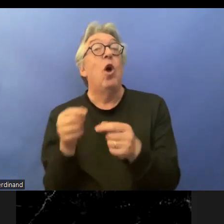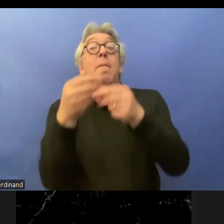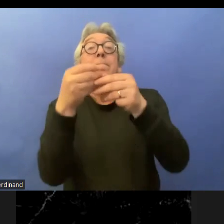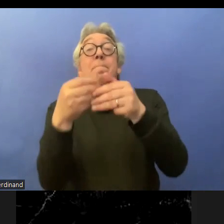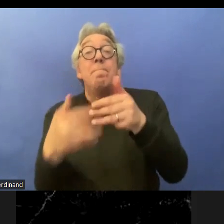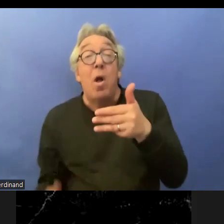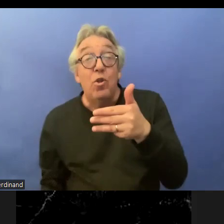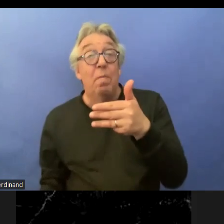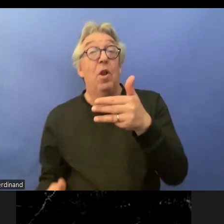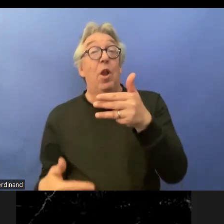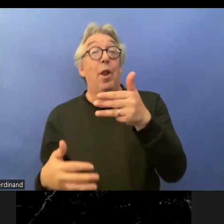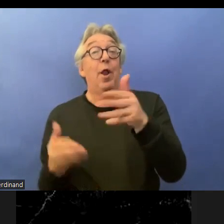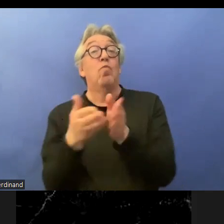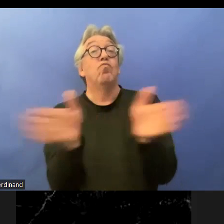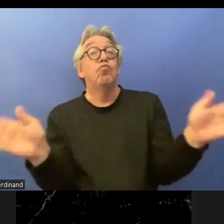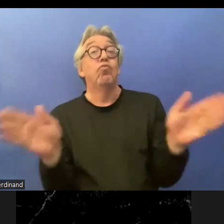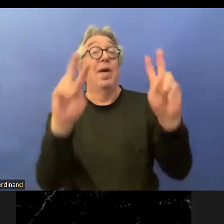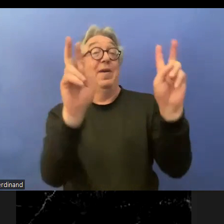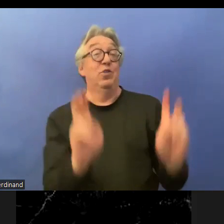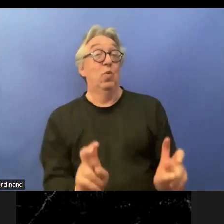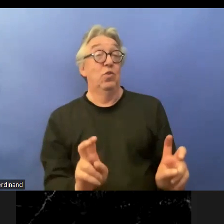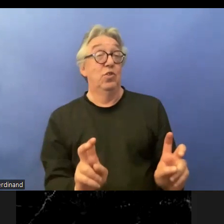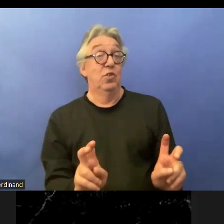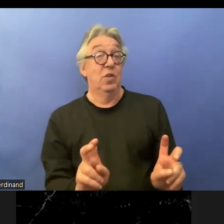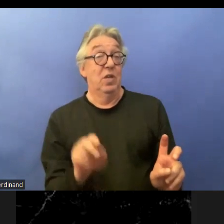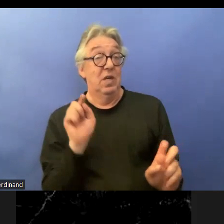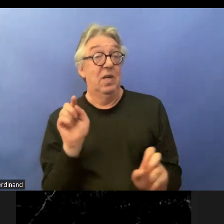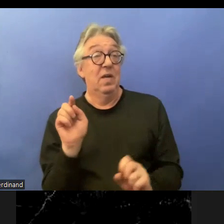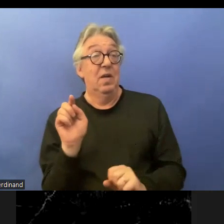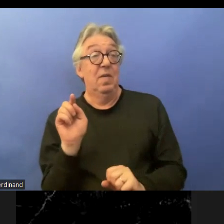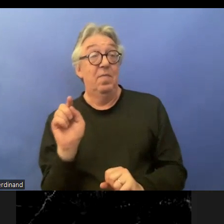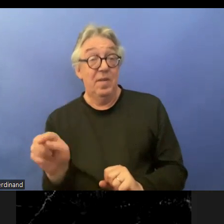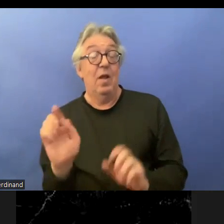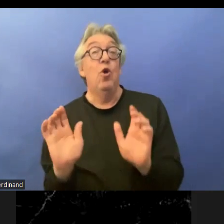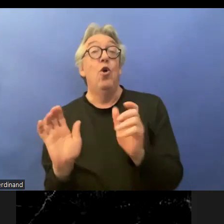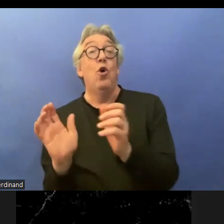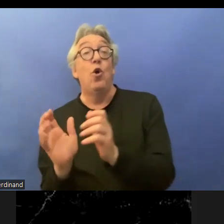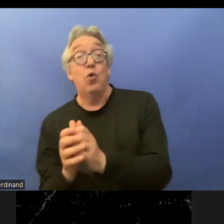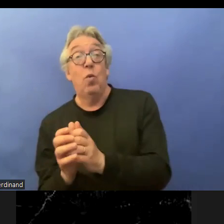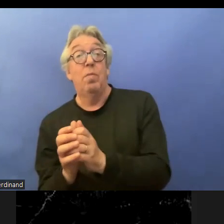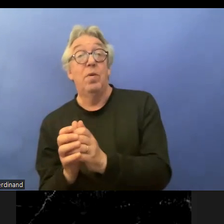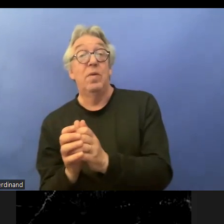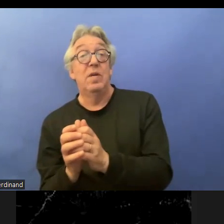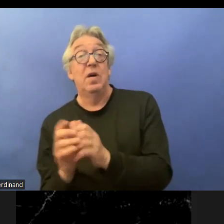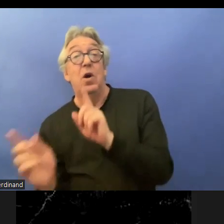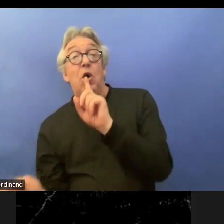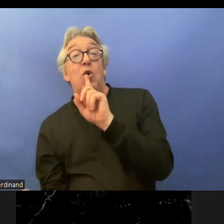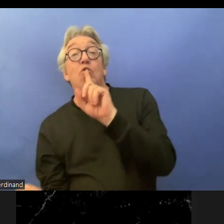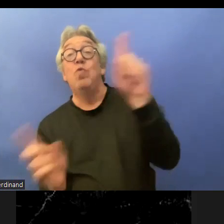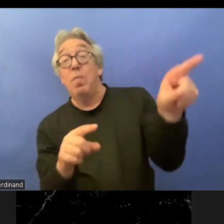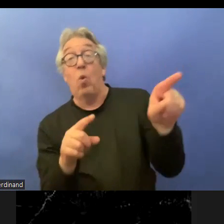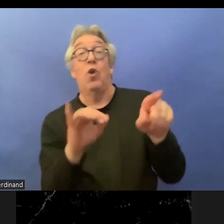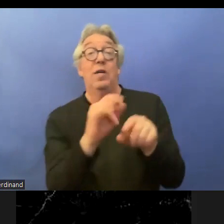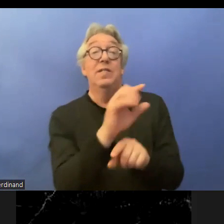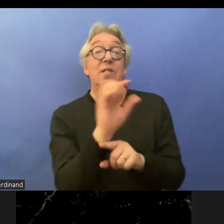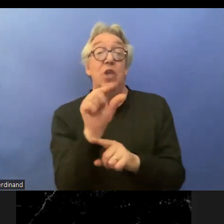including disability inclusion. And that group report to the ICCG, and that was DRC. The